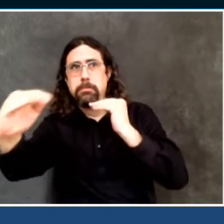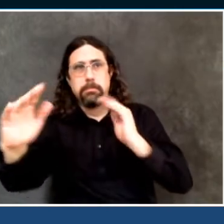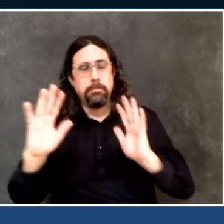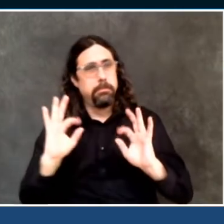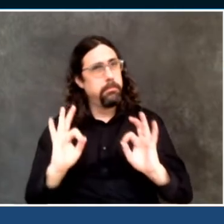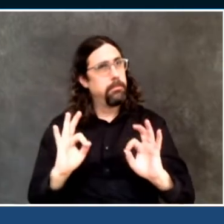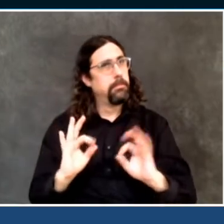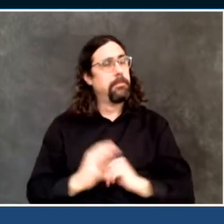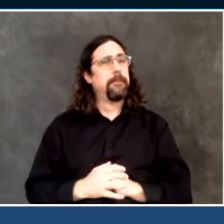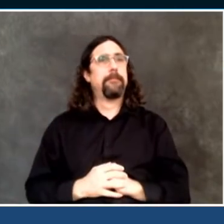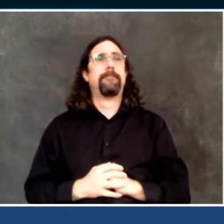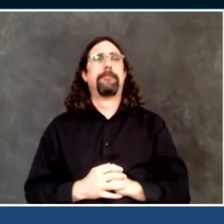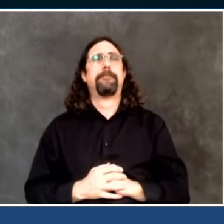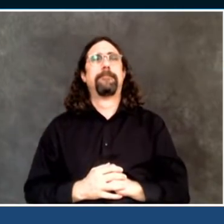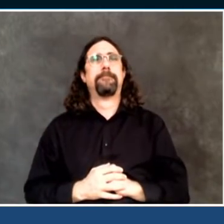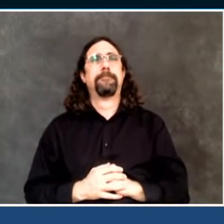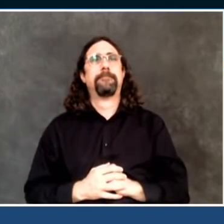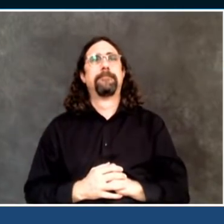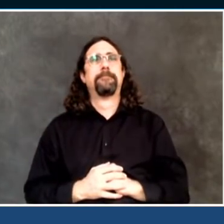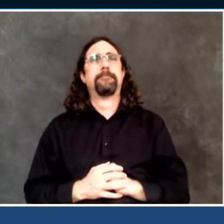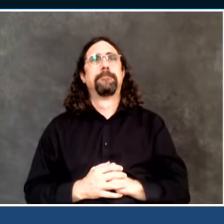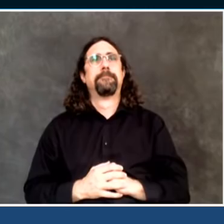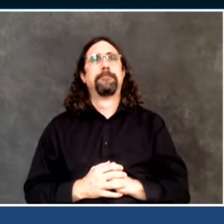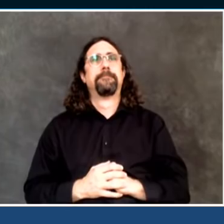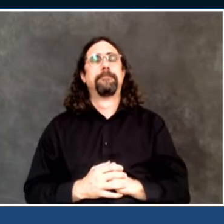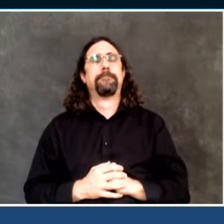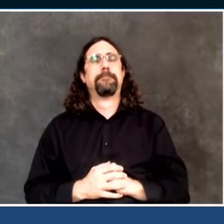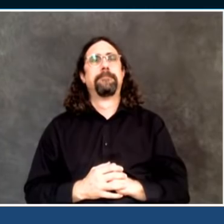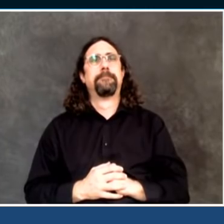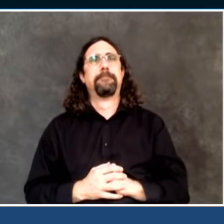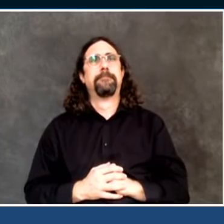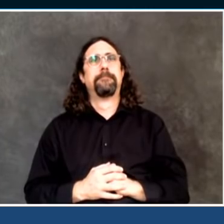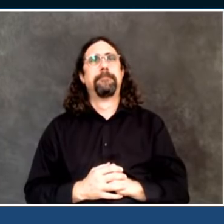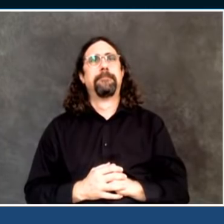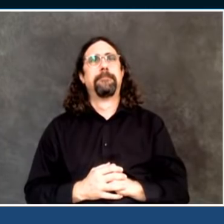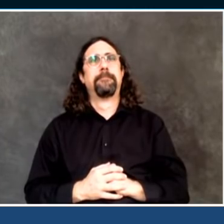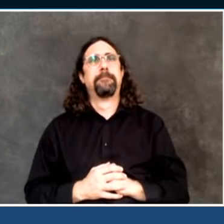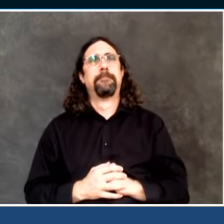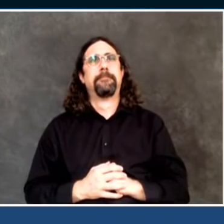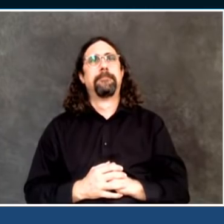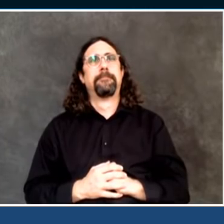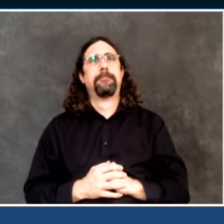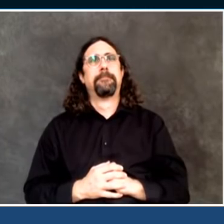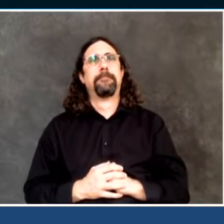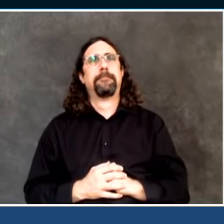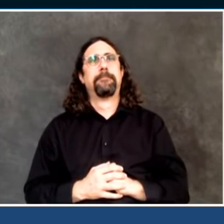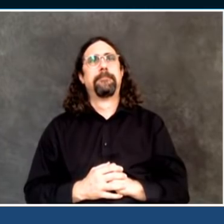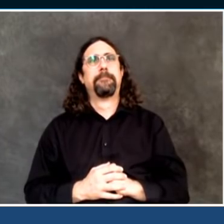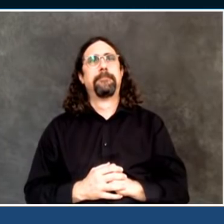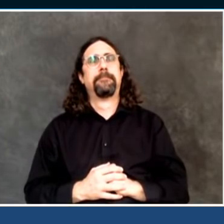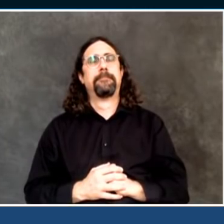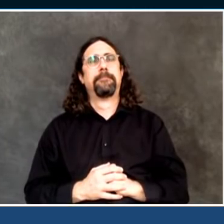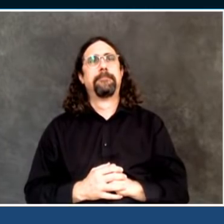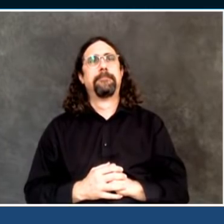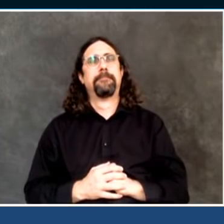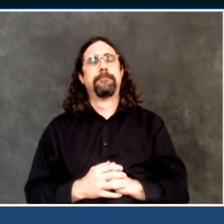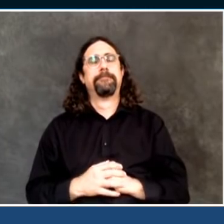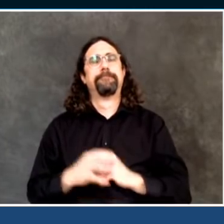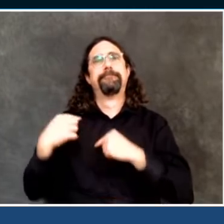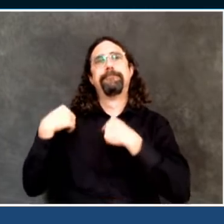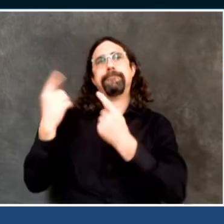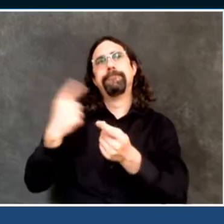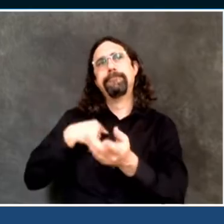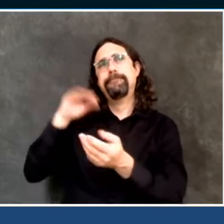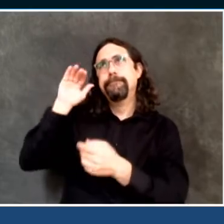I want to be thankful, and I want to be clear that our call for help has been heard time and time again. So